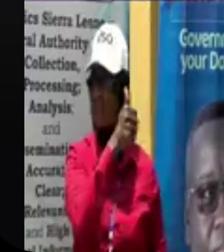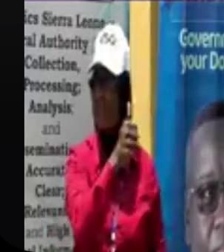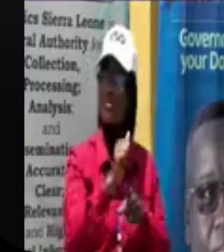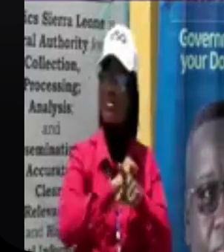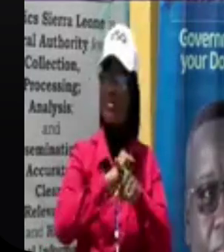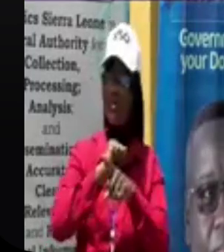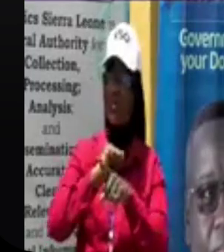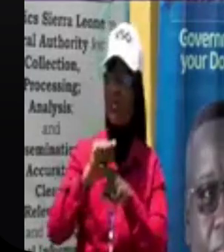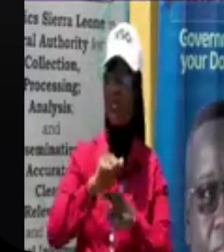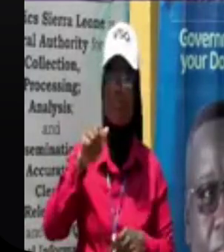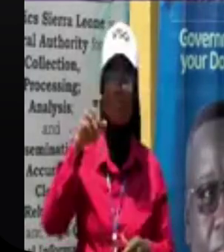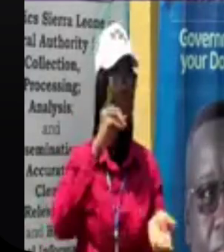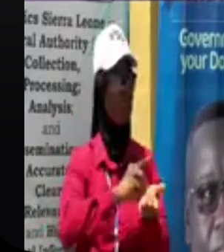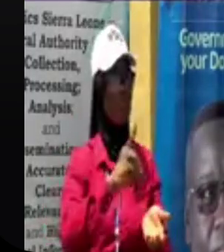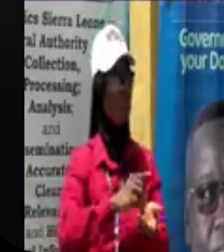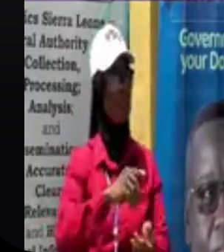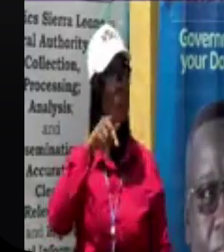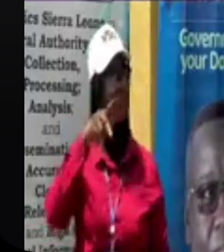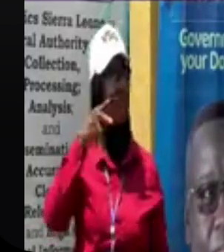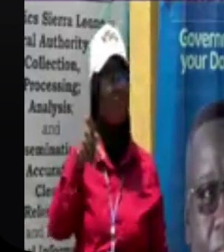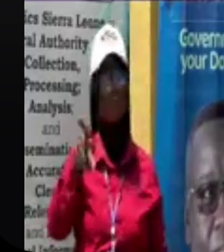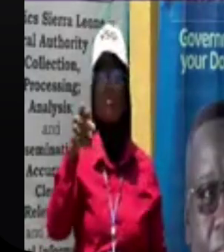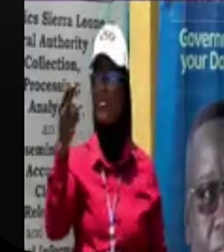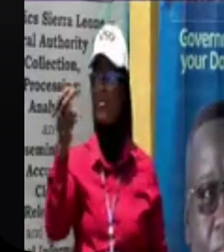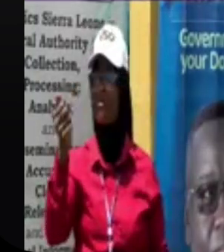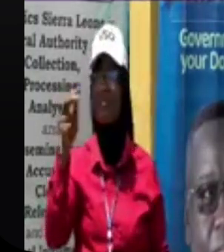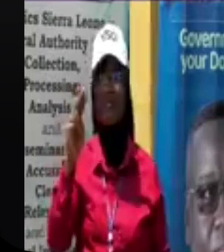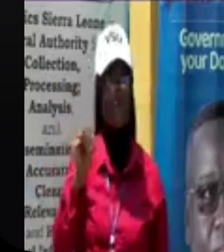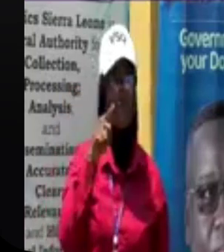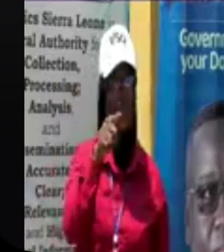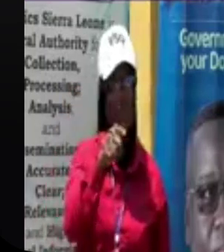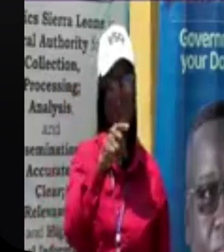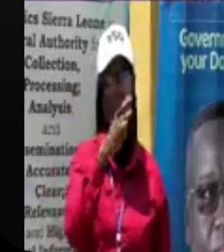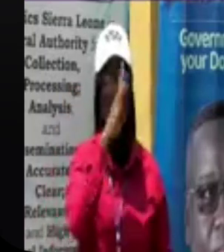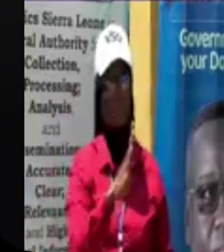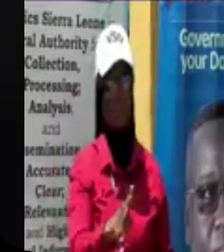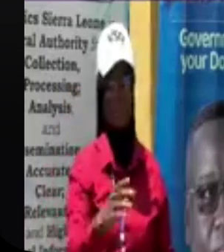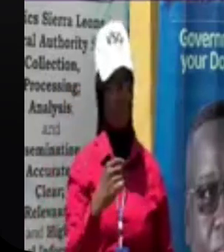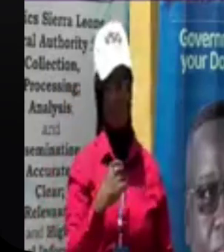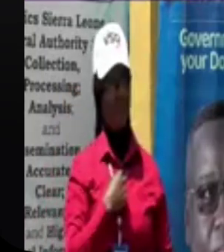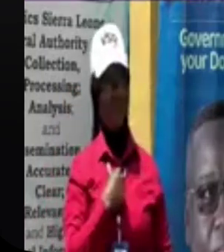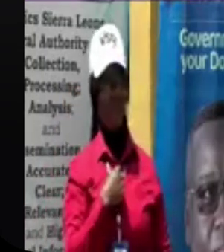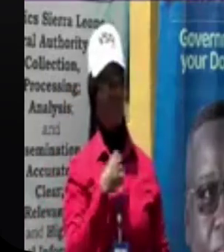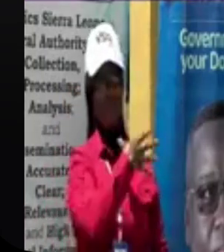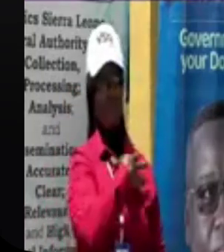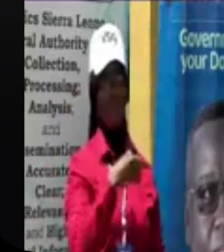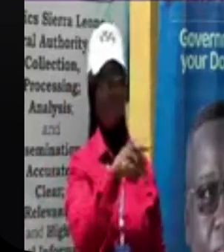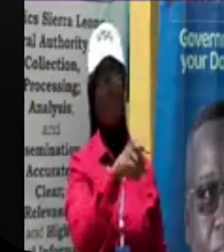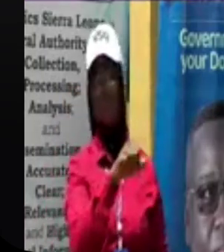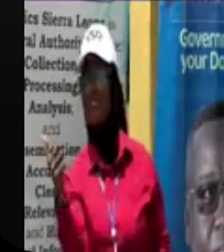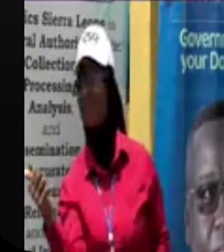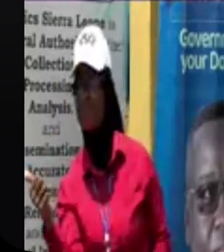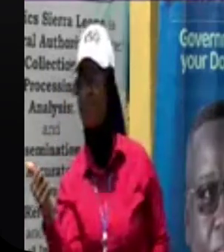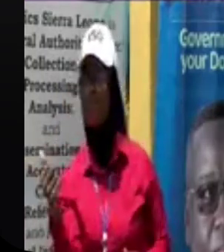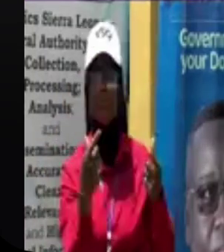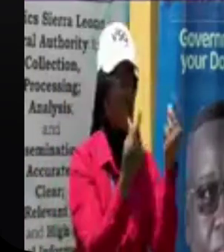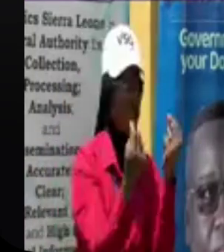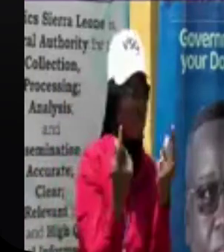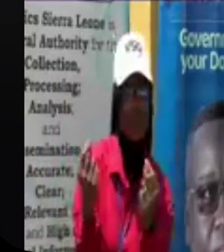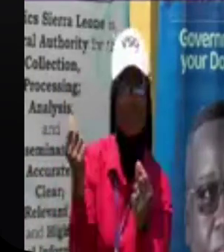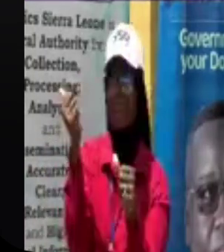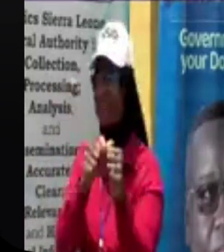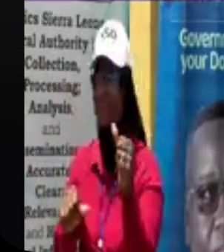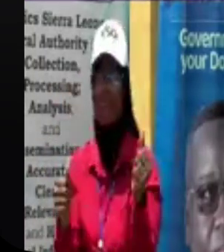train Dr. Khan. Now in trainer, when that tragedy be, me, in and others, we do